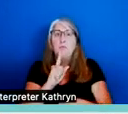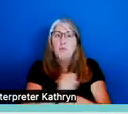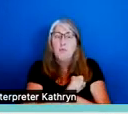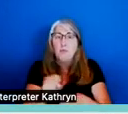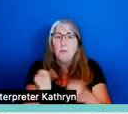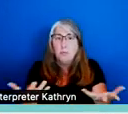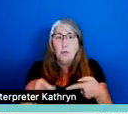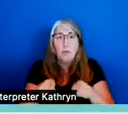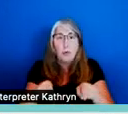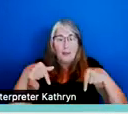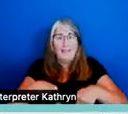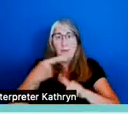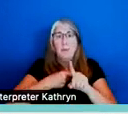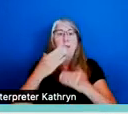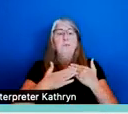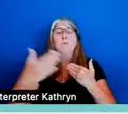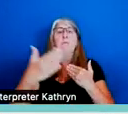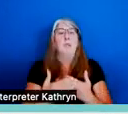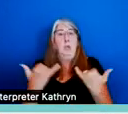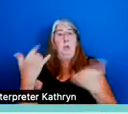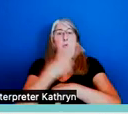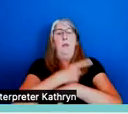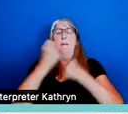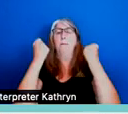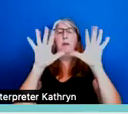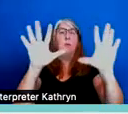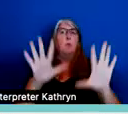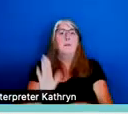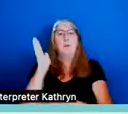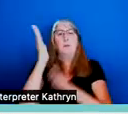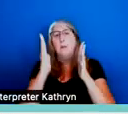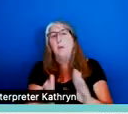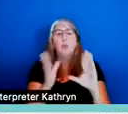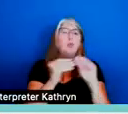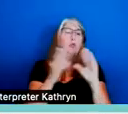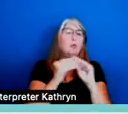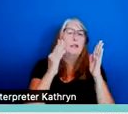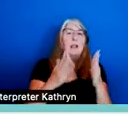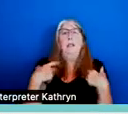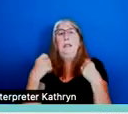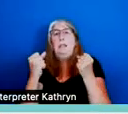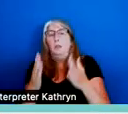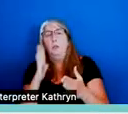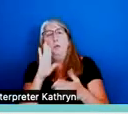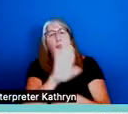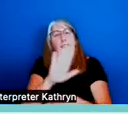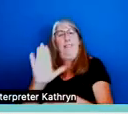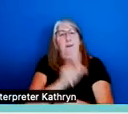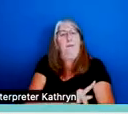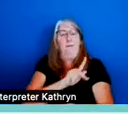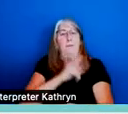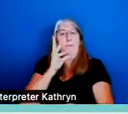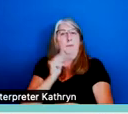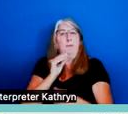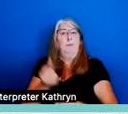beyond? Today, we will hear from several phenomenal speakers, storytellers, and healers who will share their personal